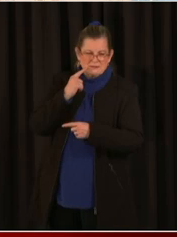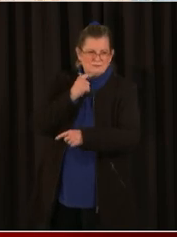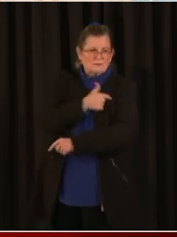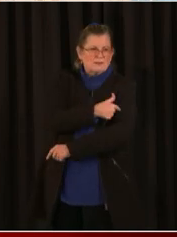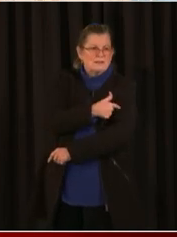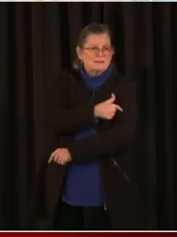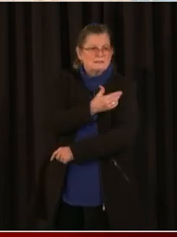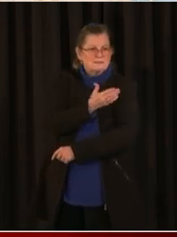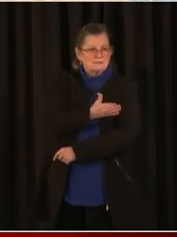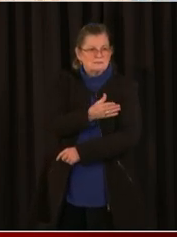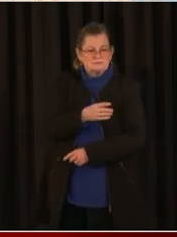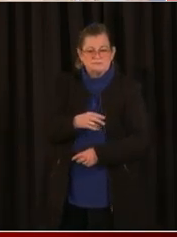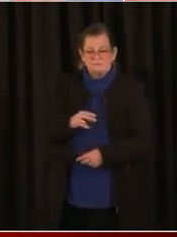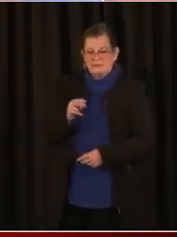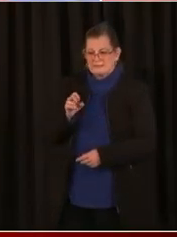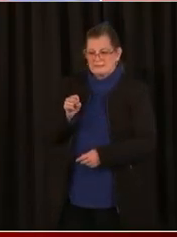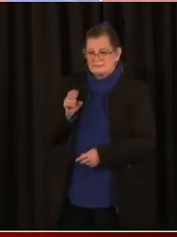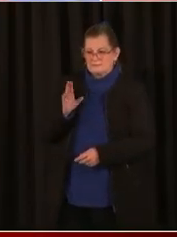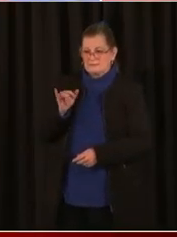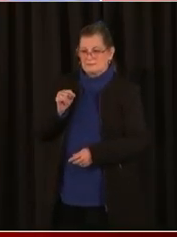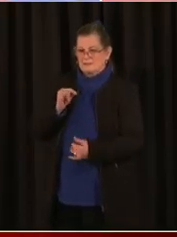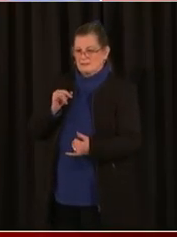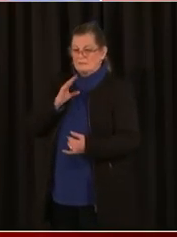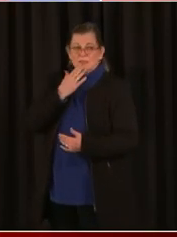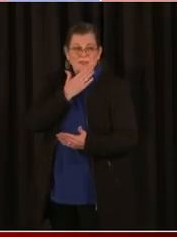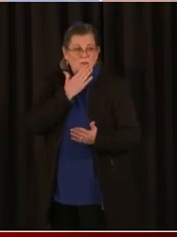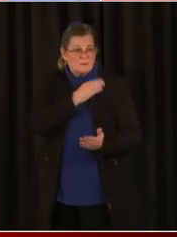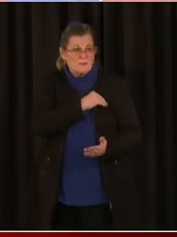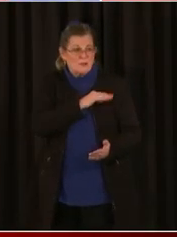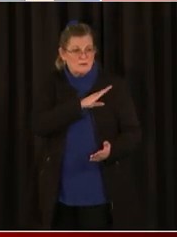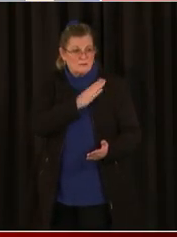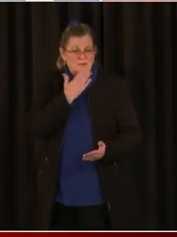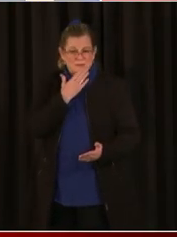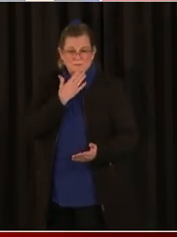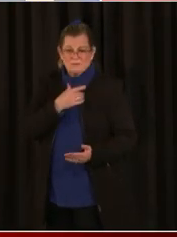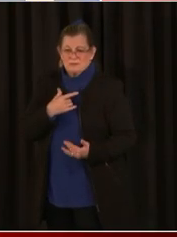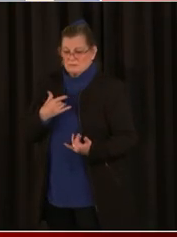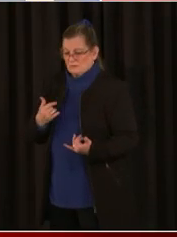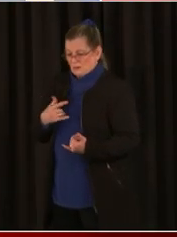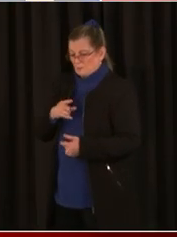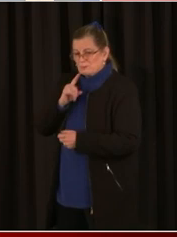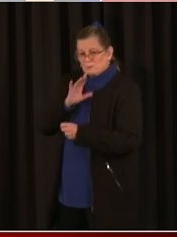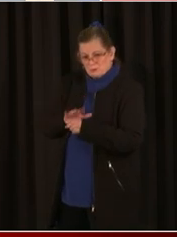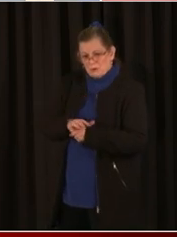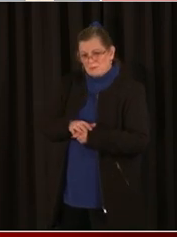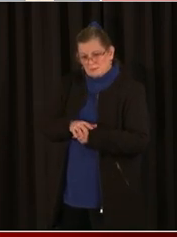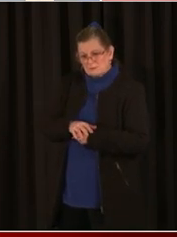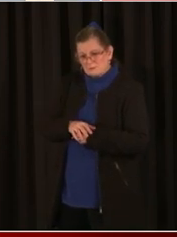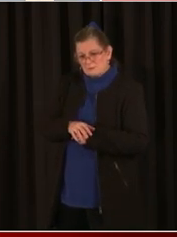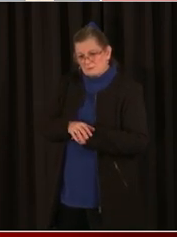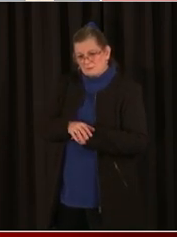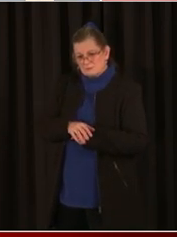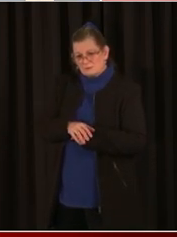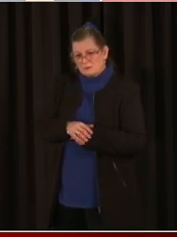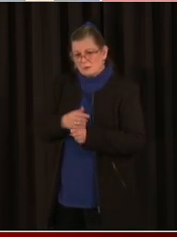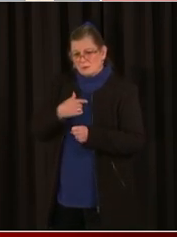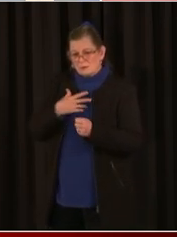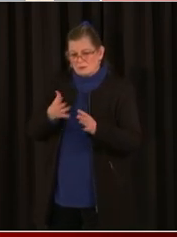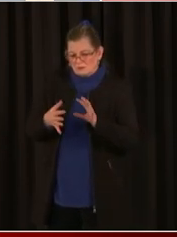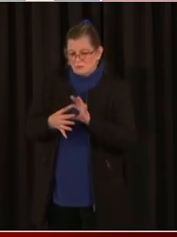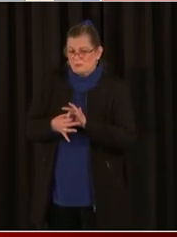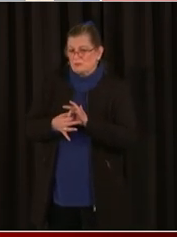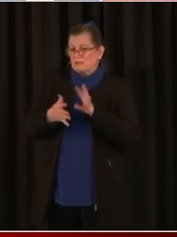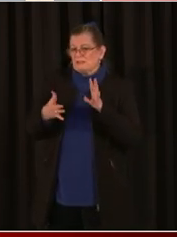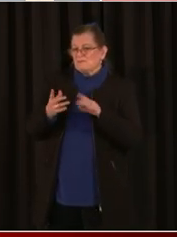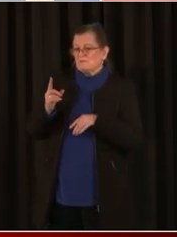about vaccines. Sure. Thank you, Madam Mayor. So today, as promised last week, we released for the first time